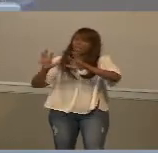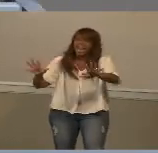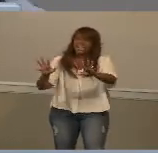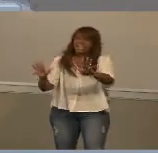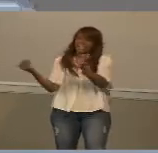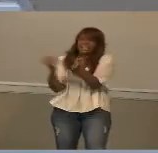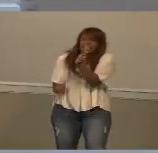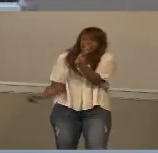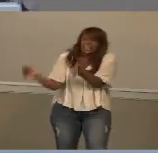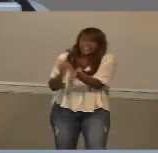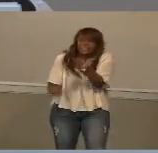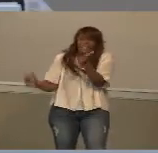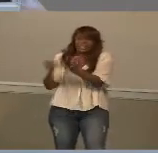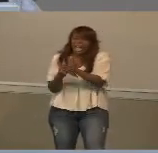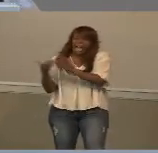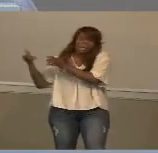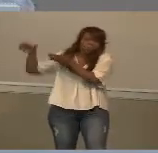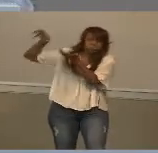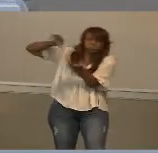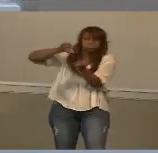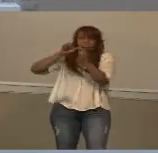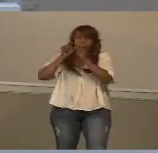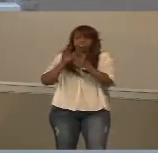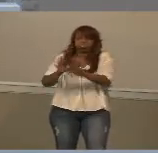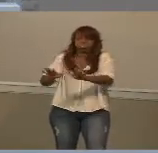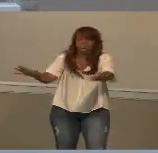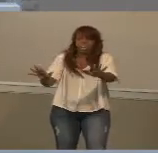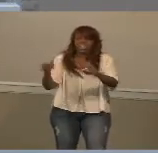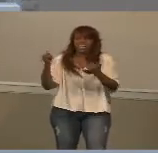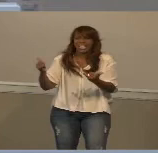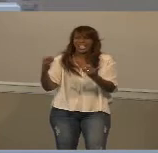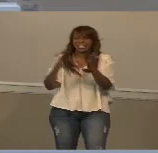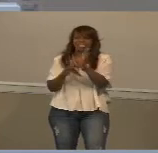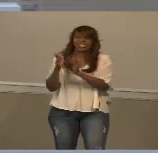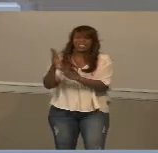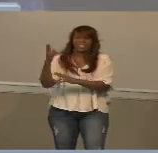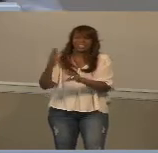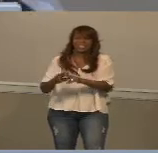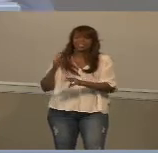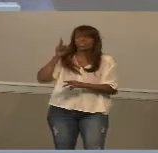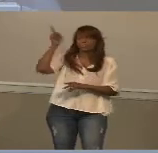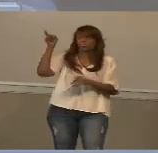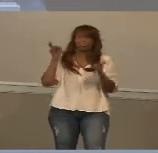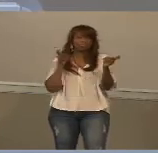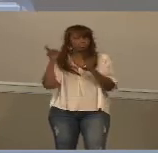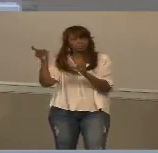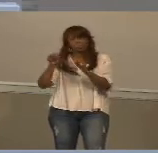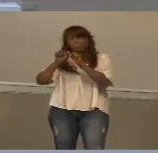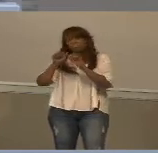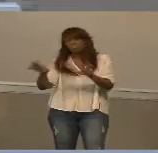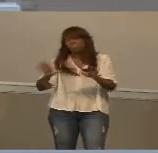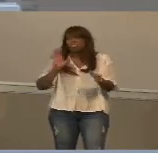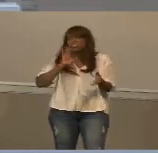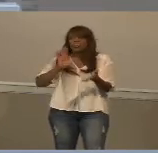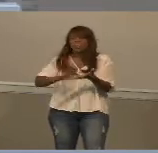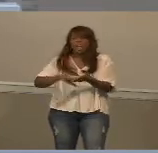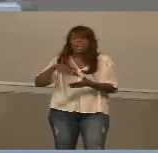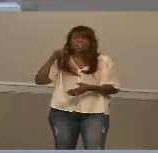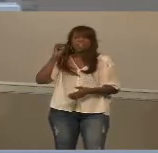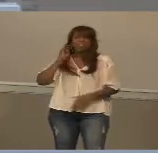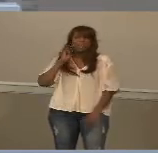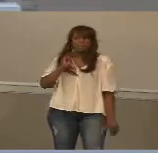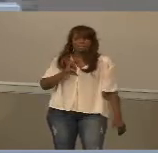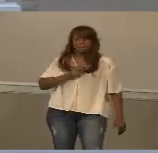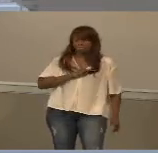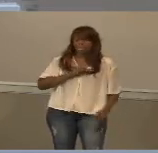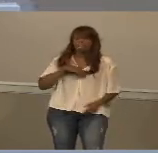blessings run over and overflow and take him, God, in the name of Jesus. Continue to bless his wife, oh God, Sister Monica,